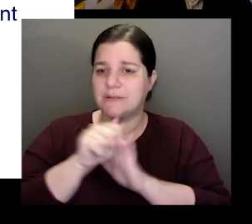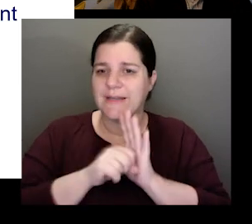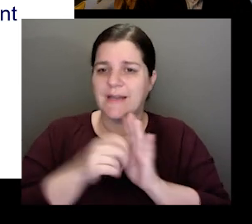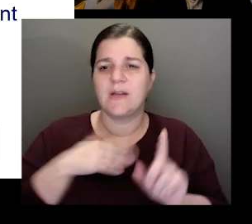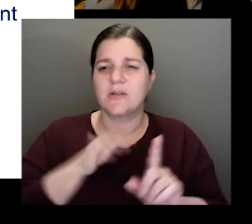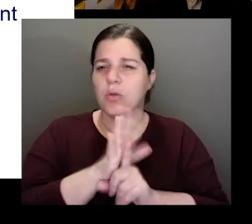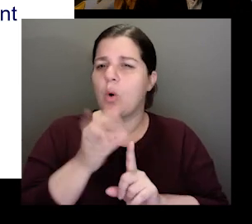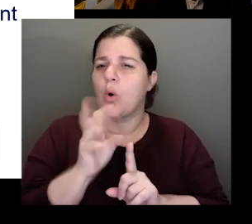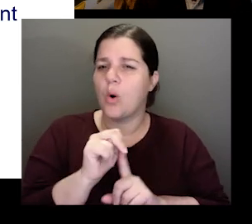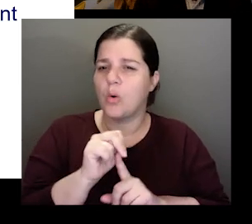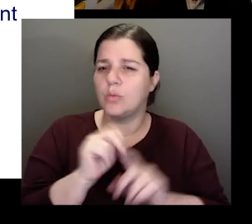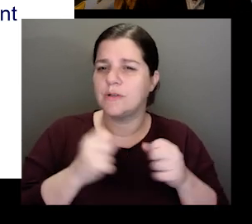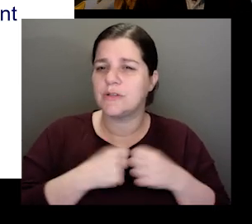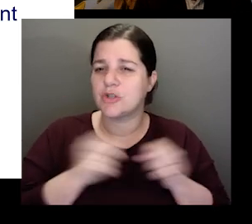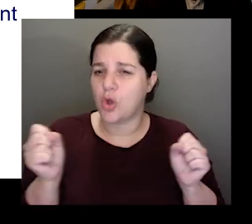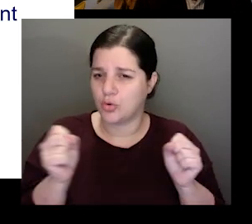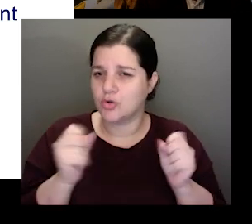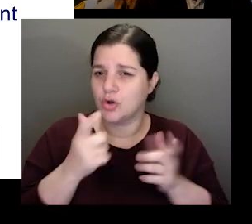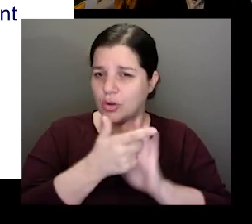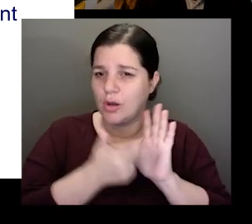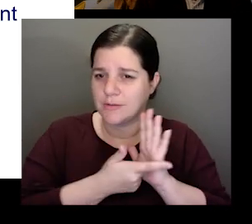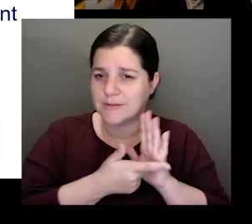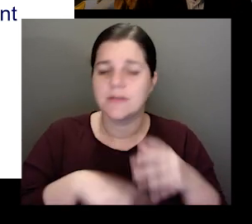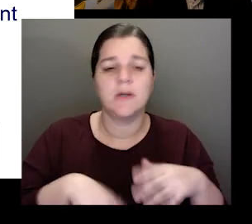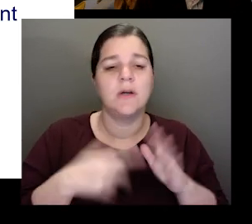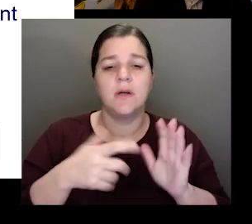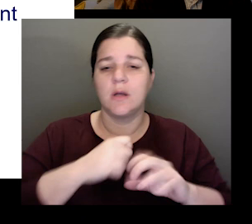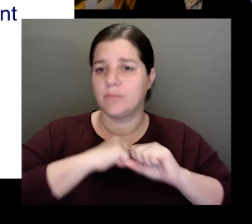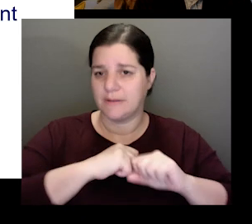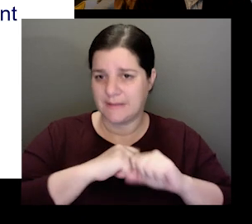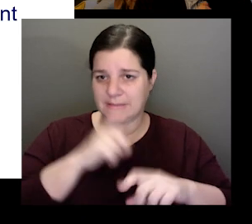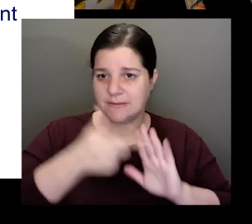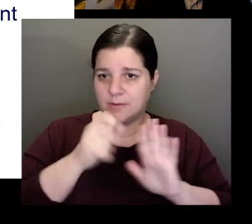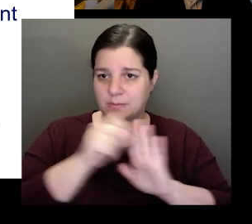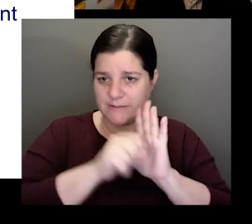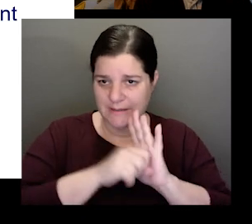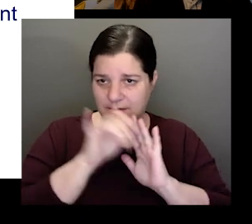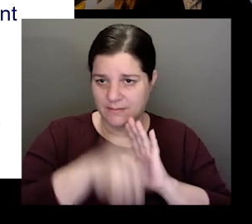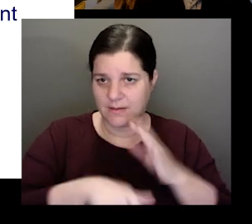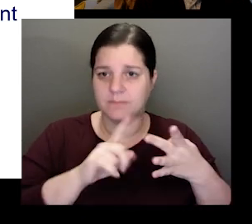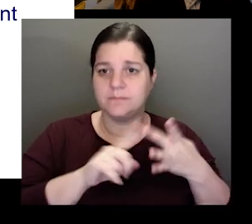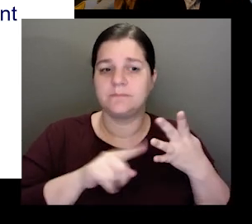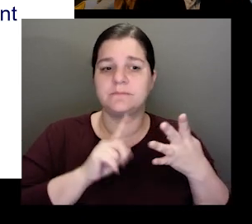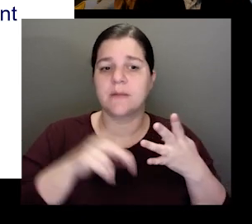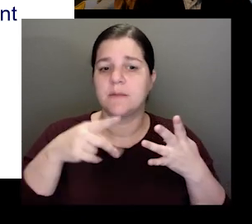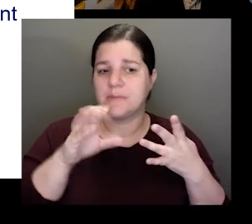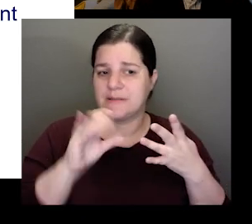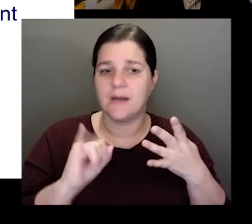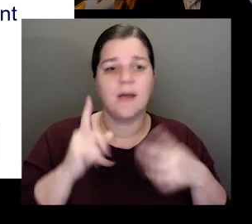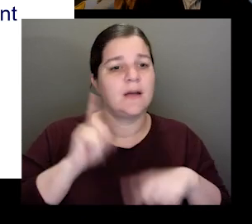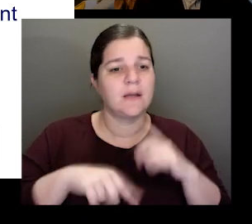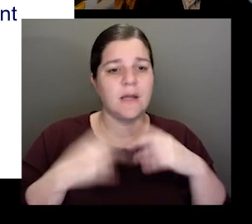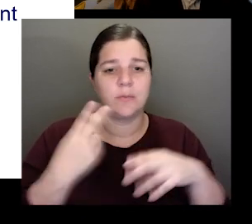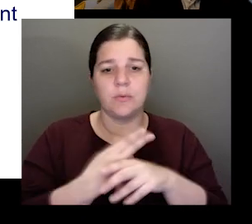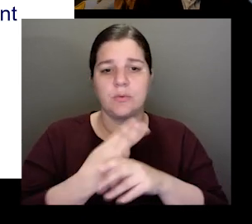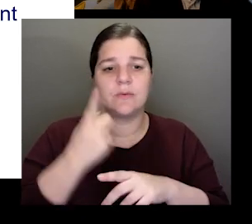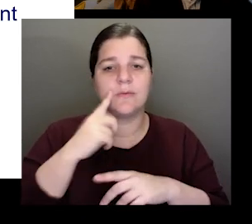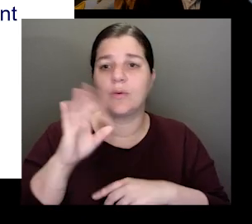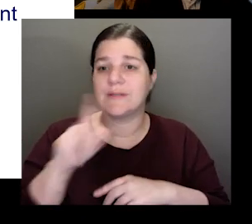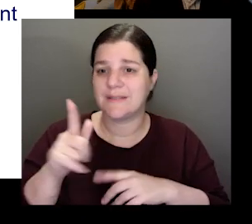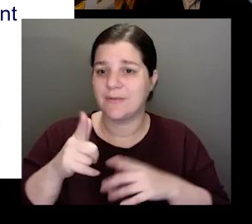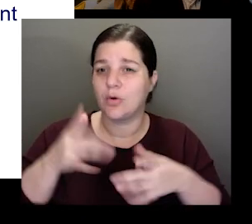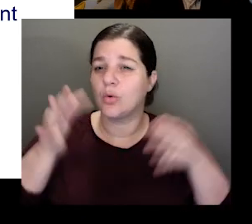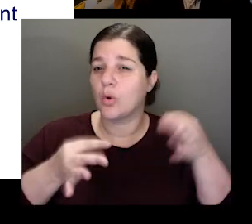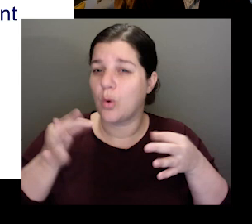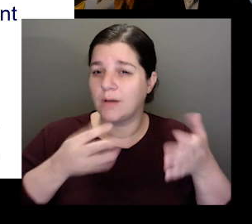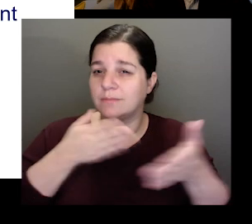disclosure laws. It protects it from being disclosed by those. PCI cannot be used in a civil action, so think of civil court